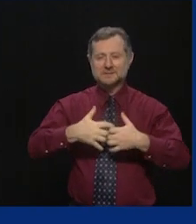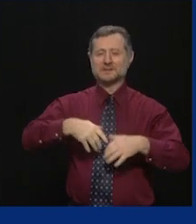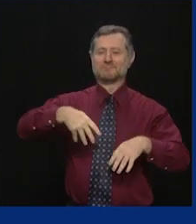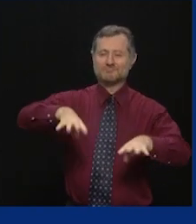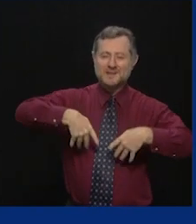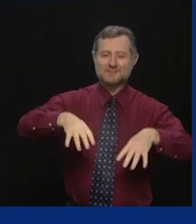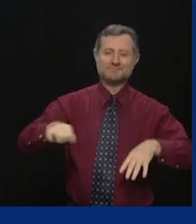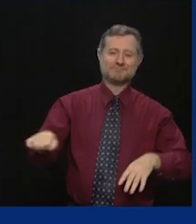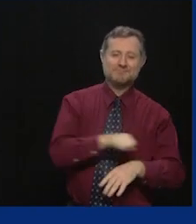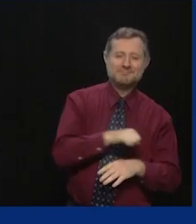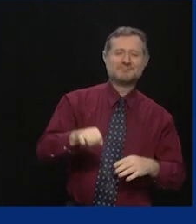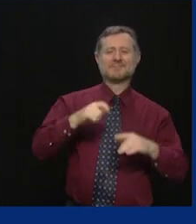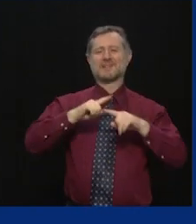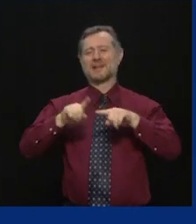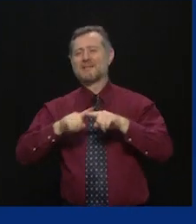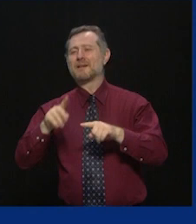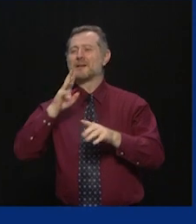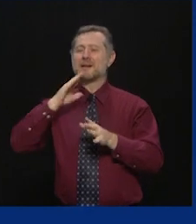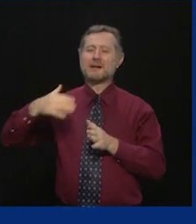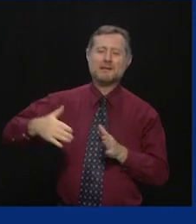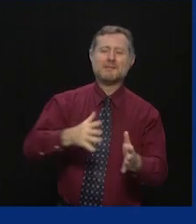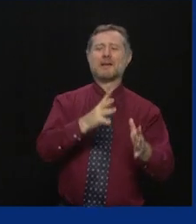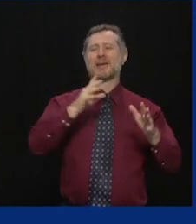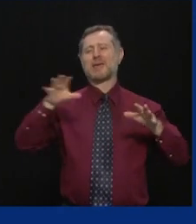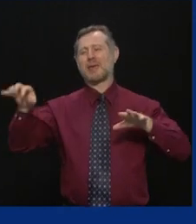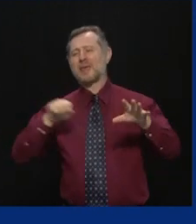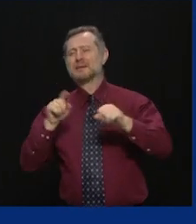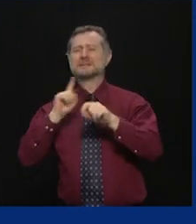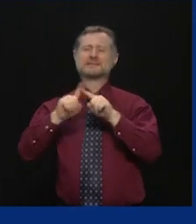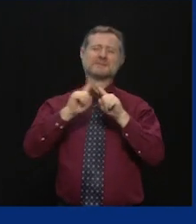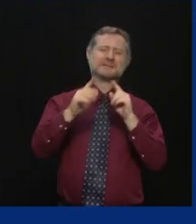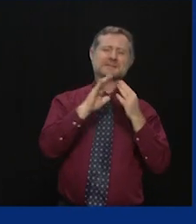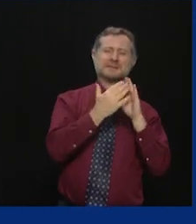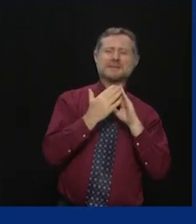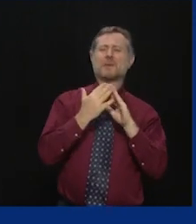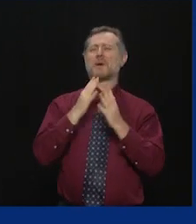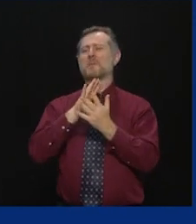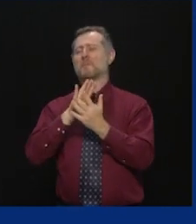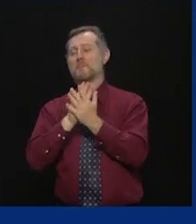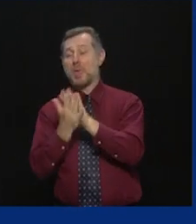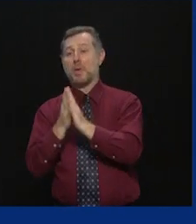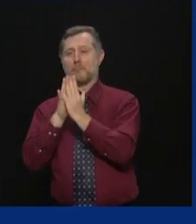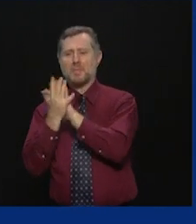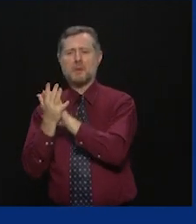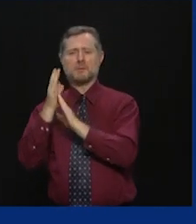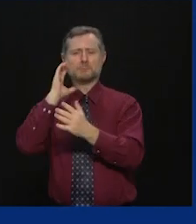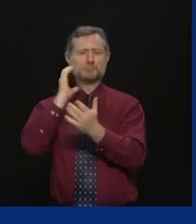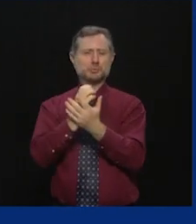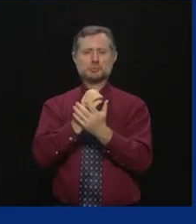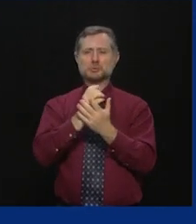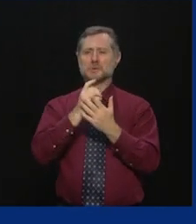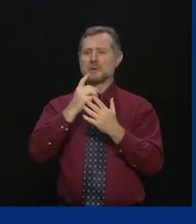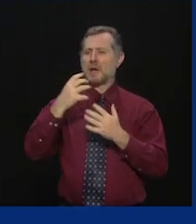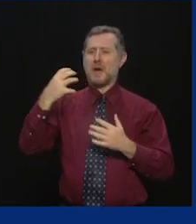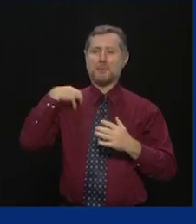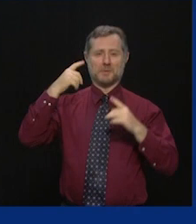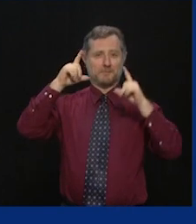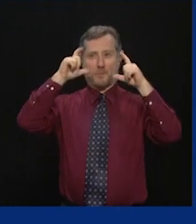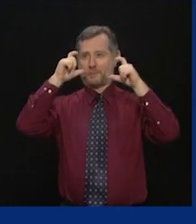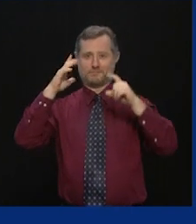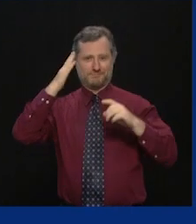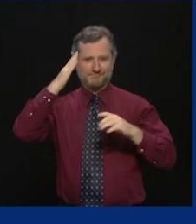the flower city with the W, a city that later became the image capital of the world, and now we are a city of